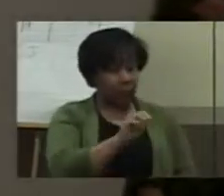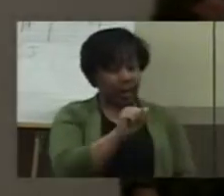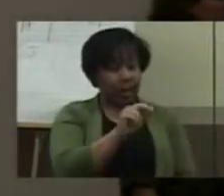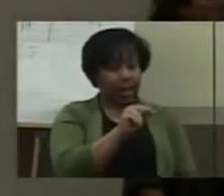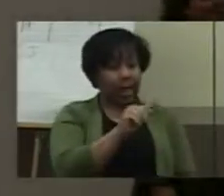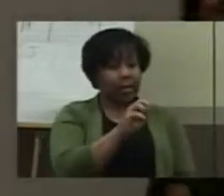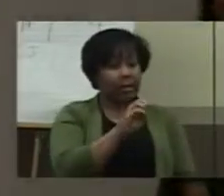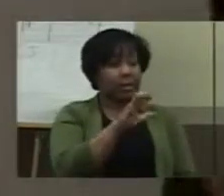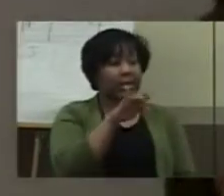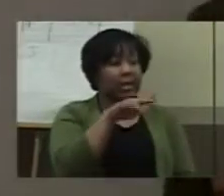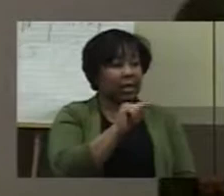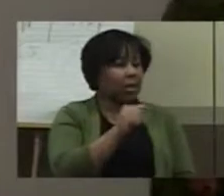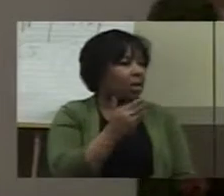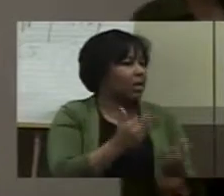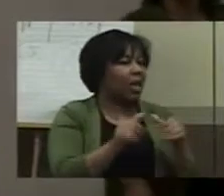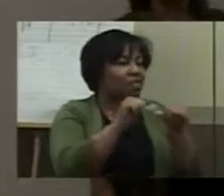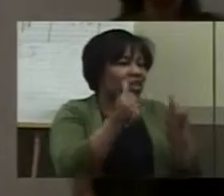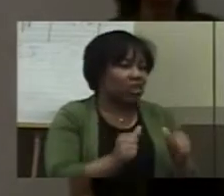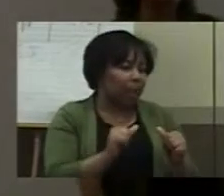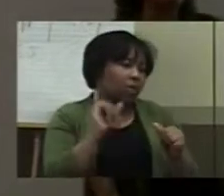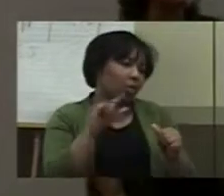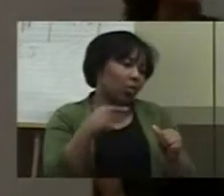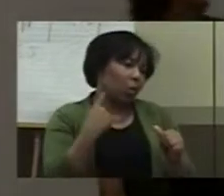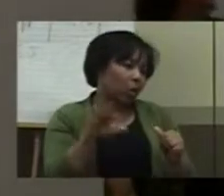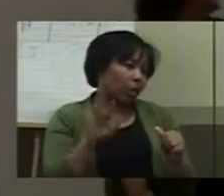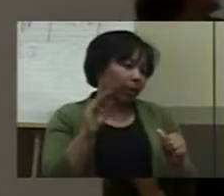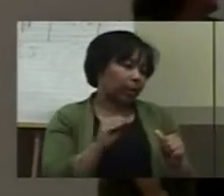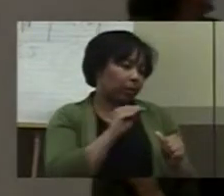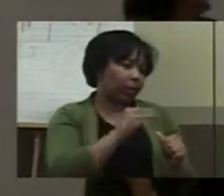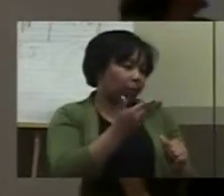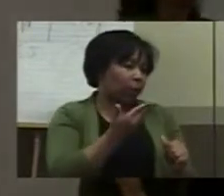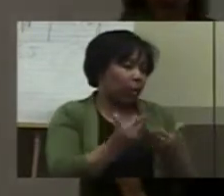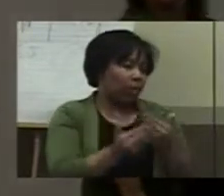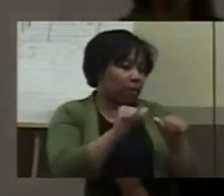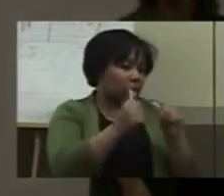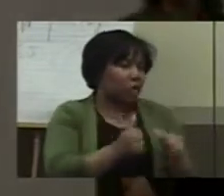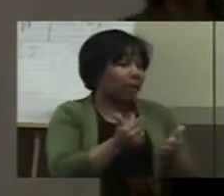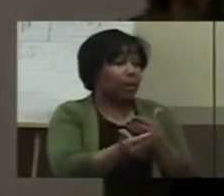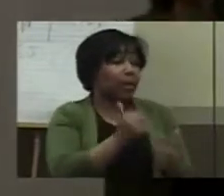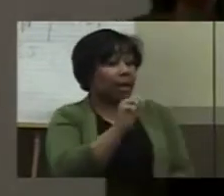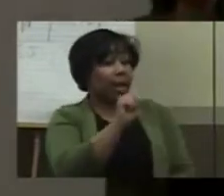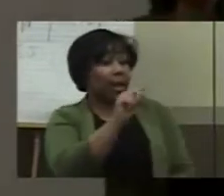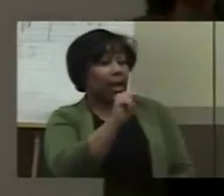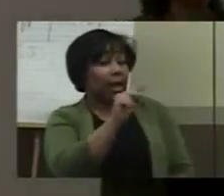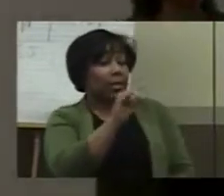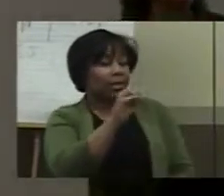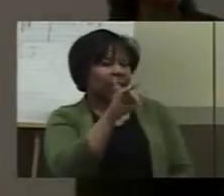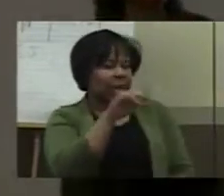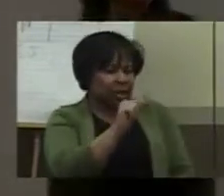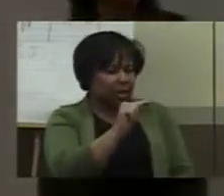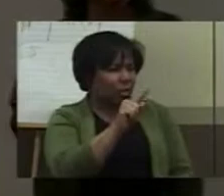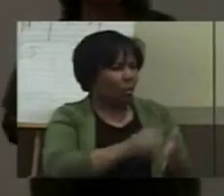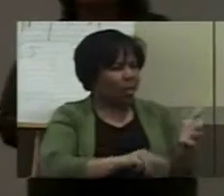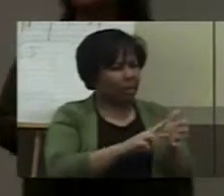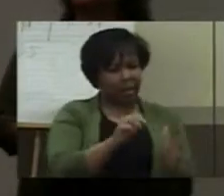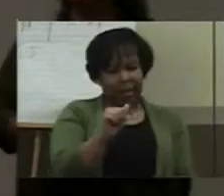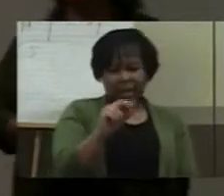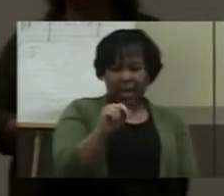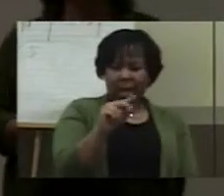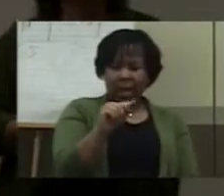antecedent, doesn't matter what the shapes are, these are just the ones that they've thrown in here. So the antecedent, what is the antecedent? What does that mean?